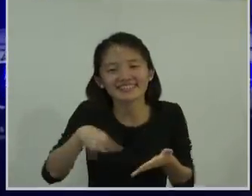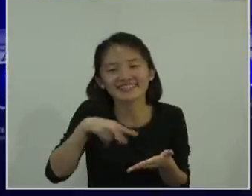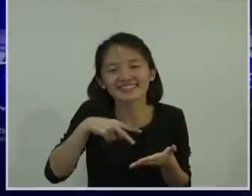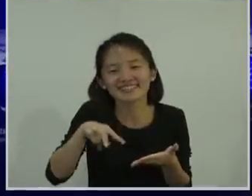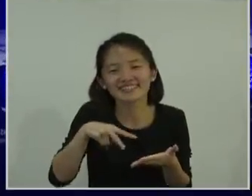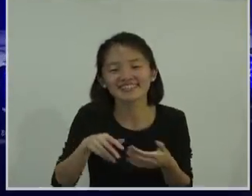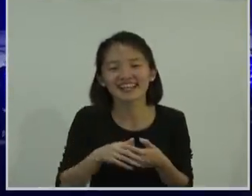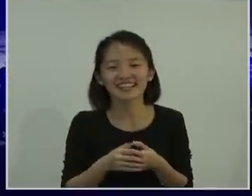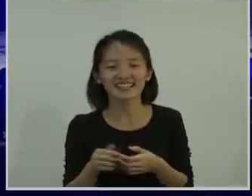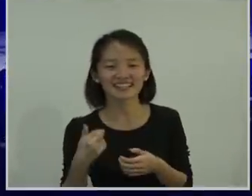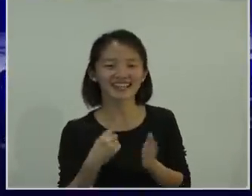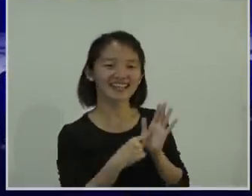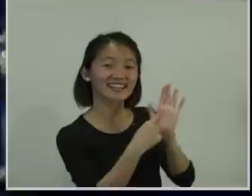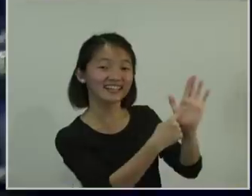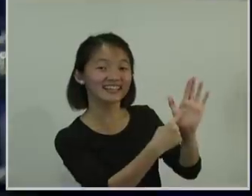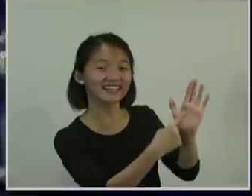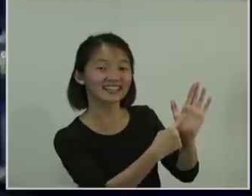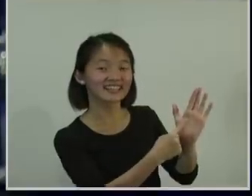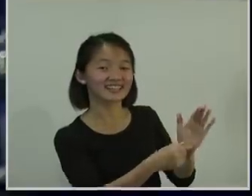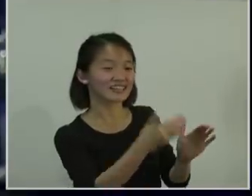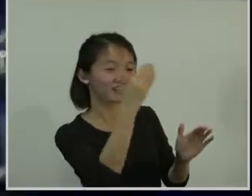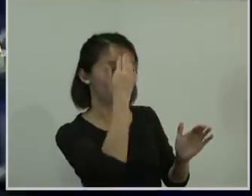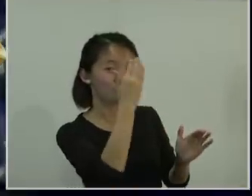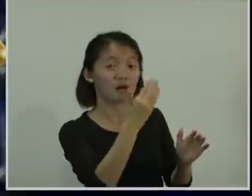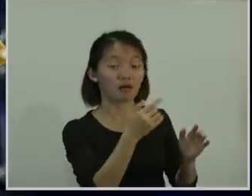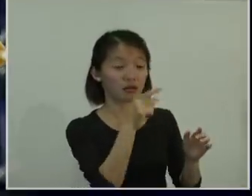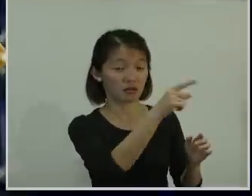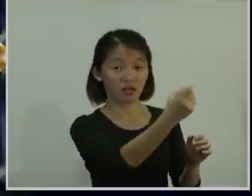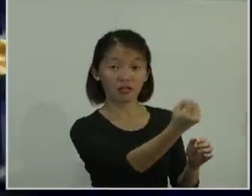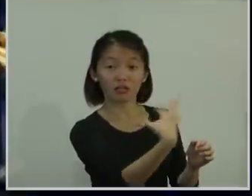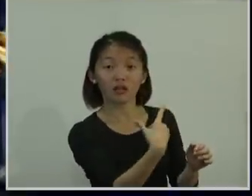And you know what they called me? Something Paul.